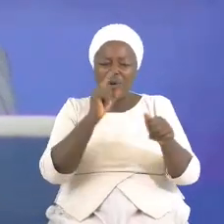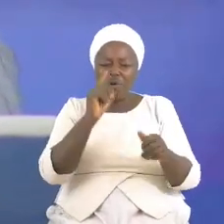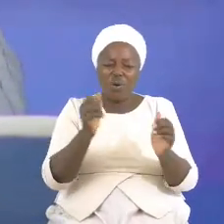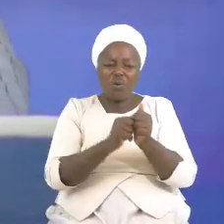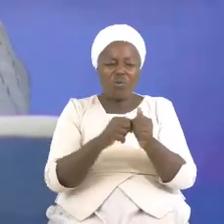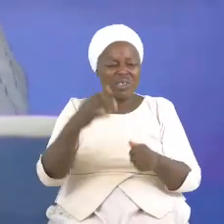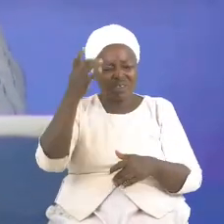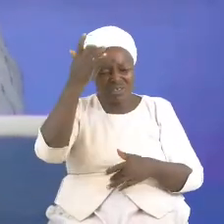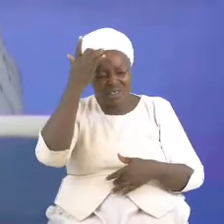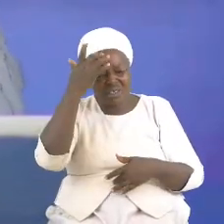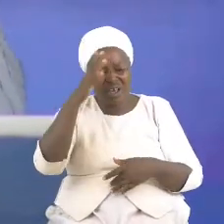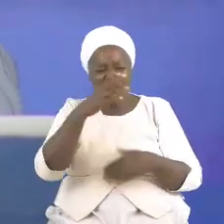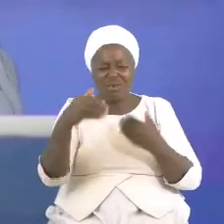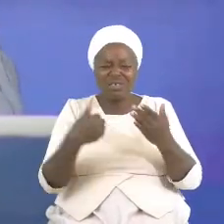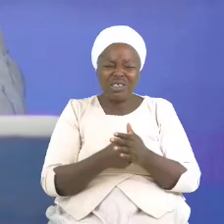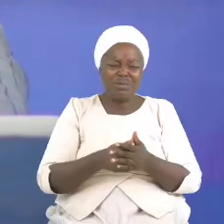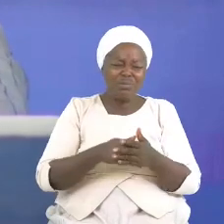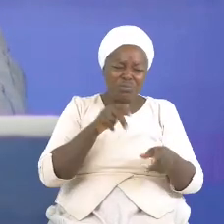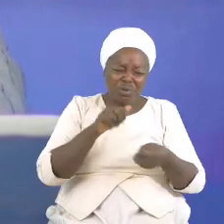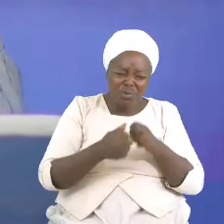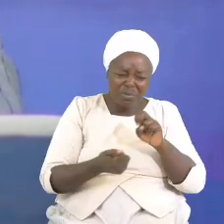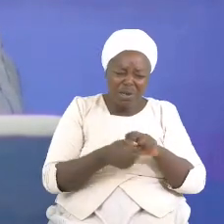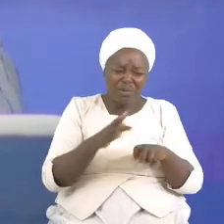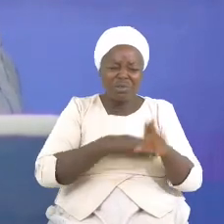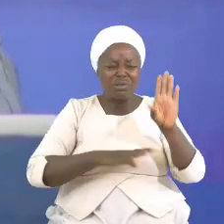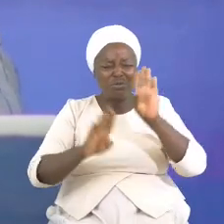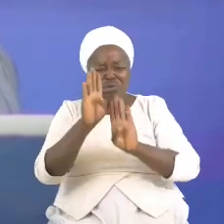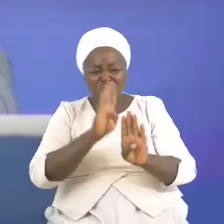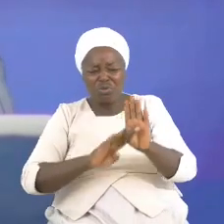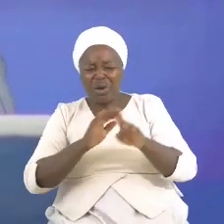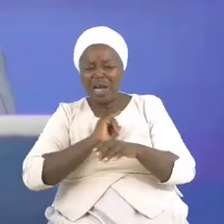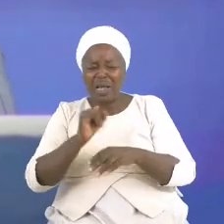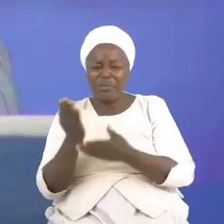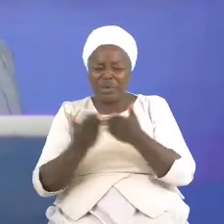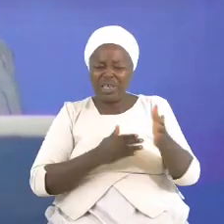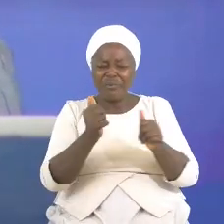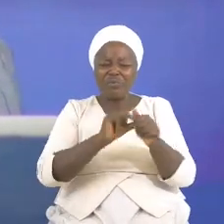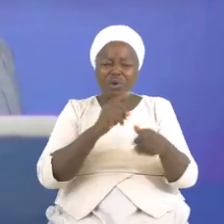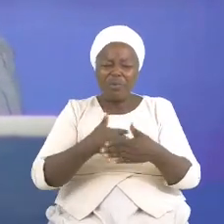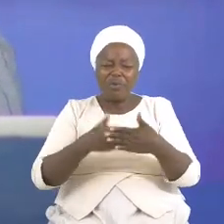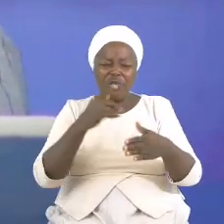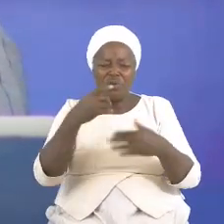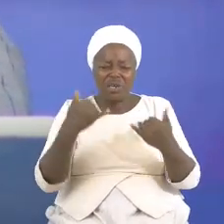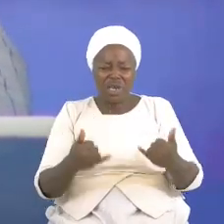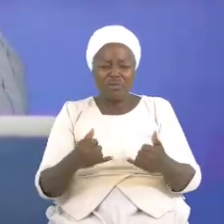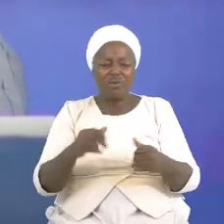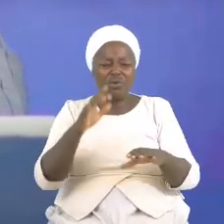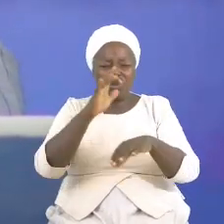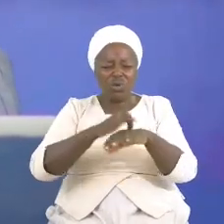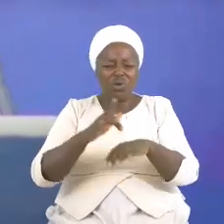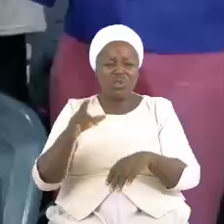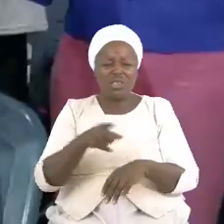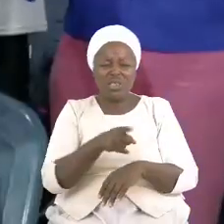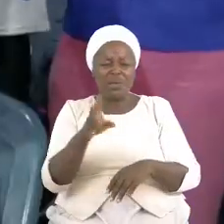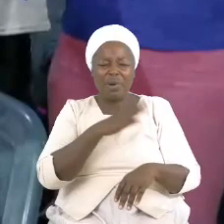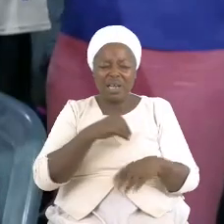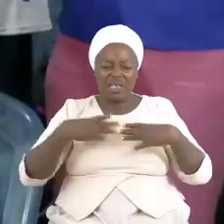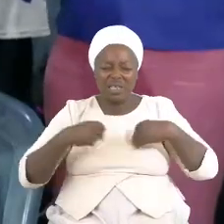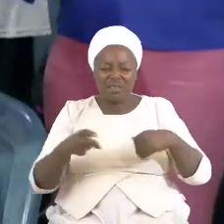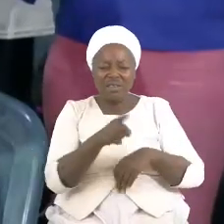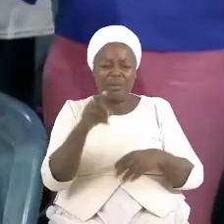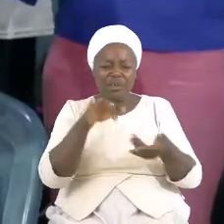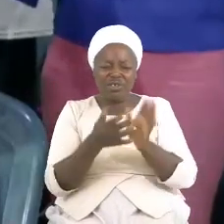infirmity, with their affliction, I bring everyone before you now. Touch them, heal them in Jesus' name.